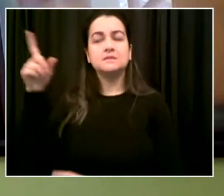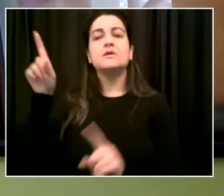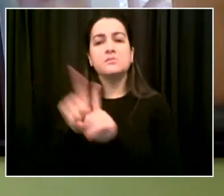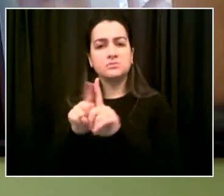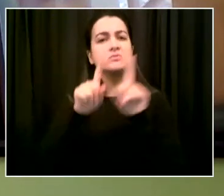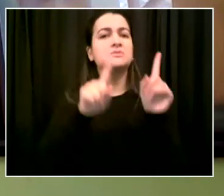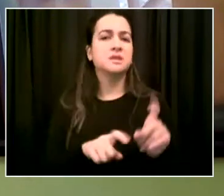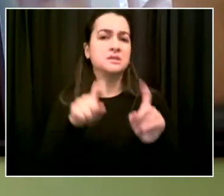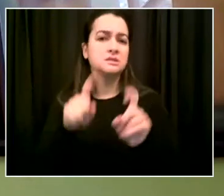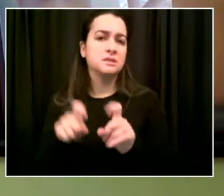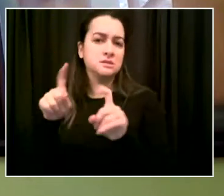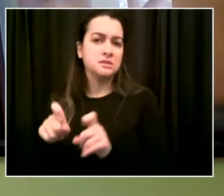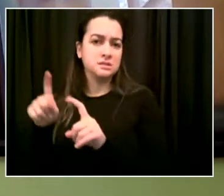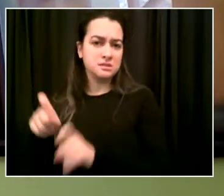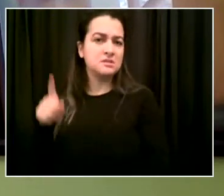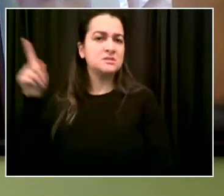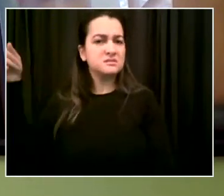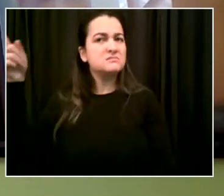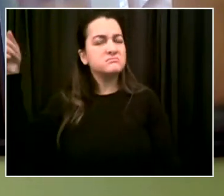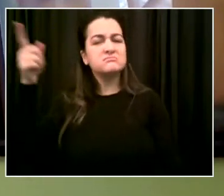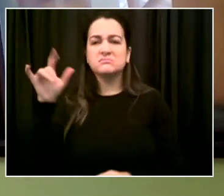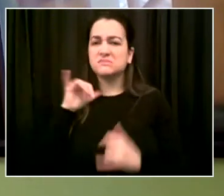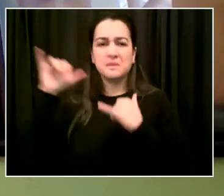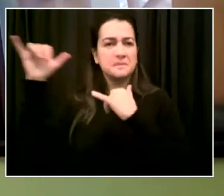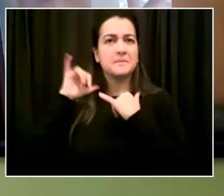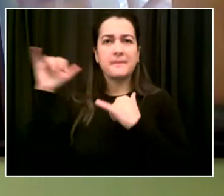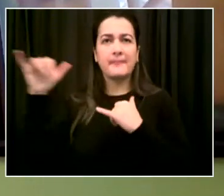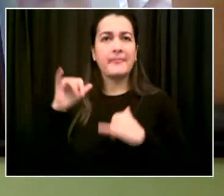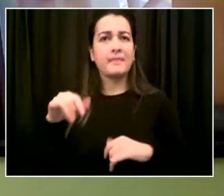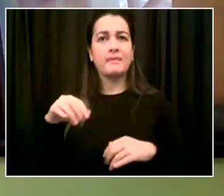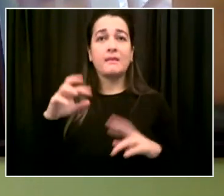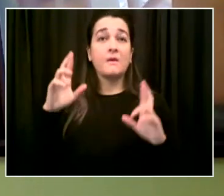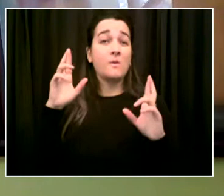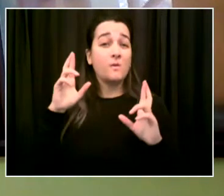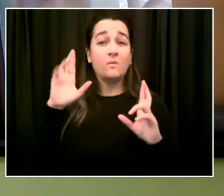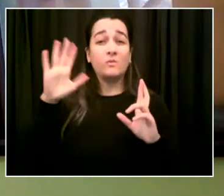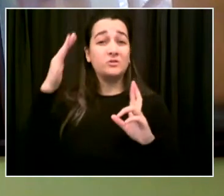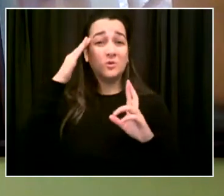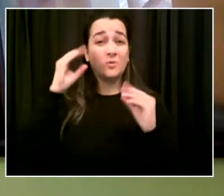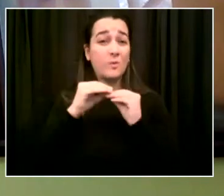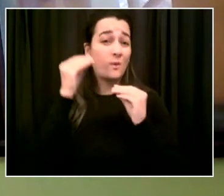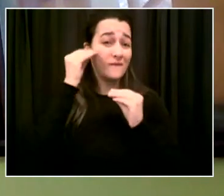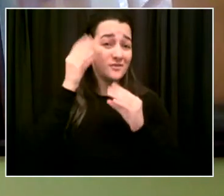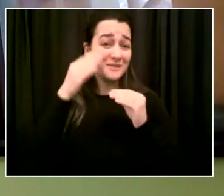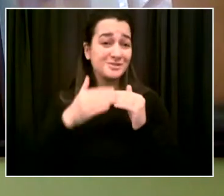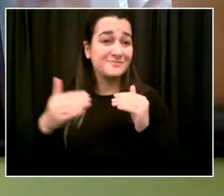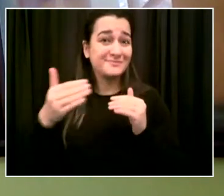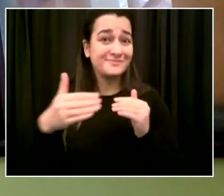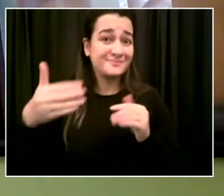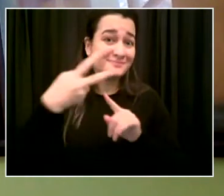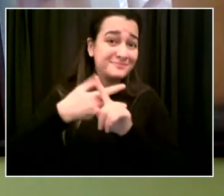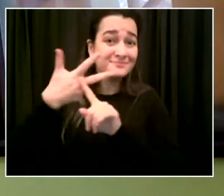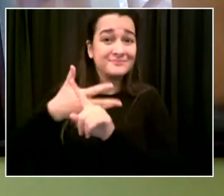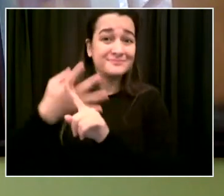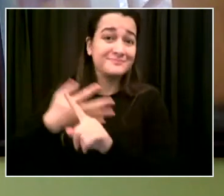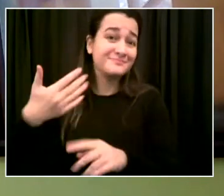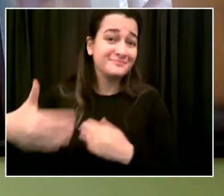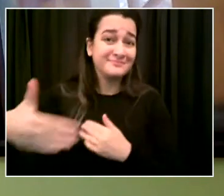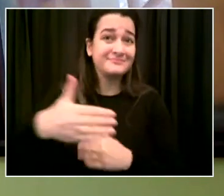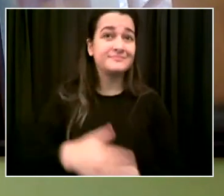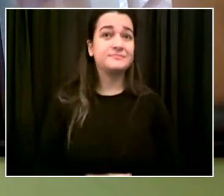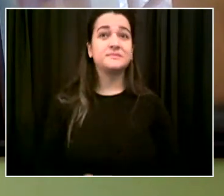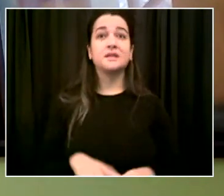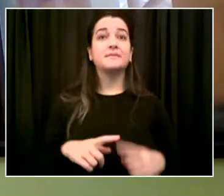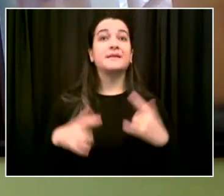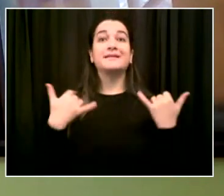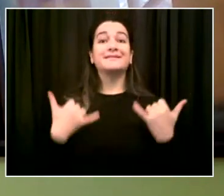occurring very soon. But for planning purposes, it's safe for us to assume that this virus mutates. And even if it's not one of